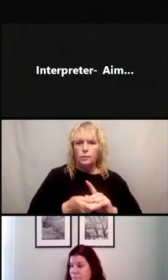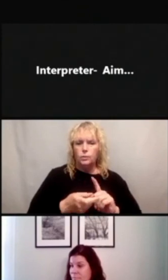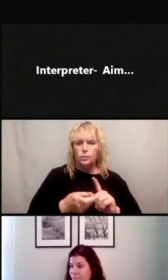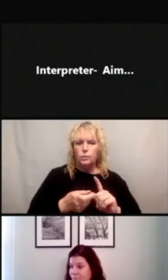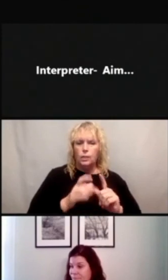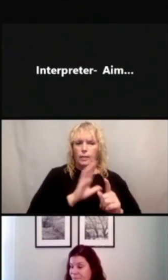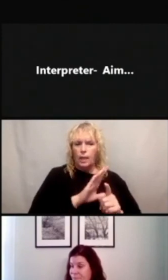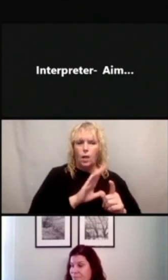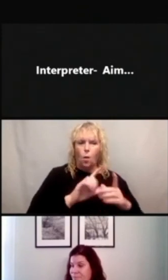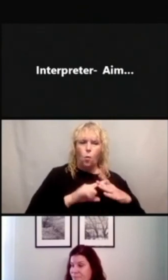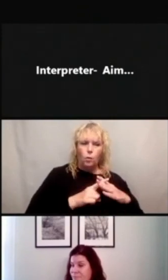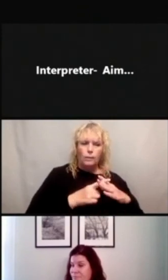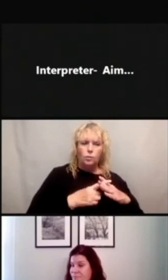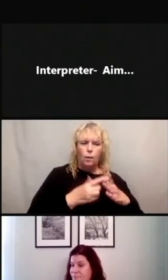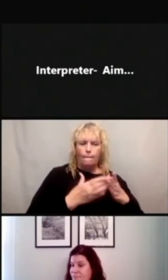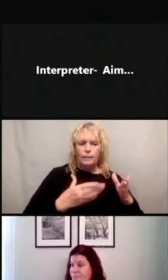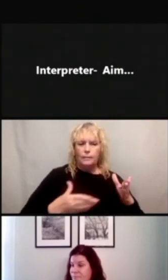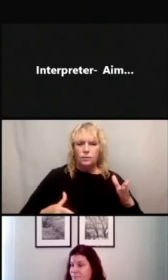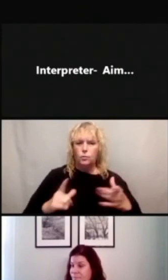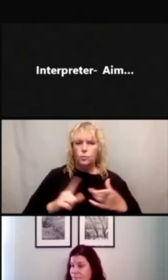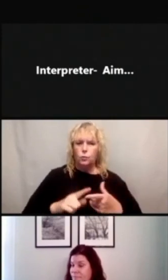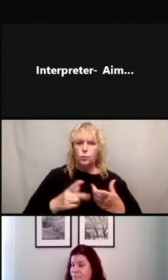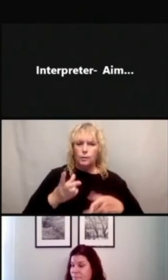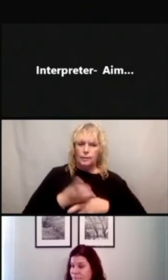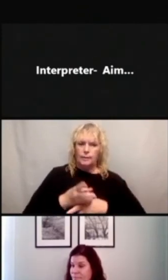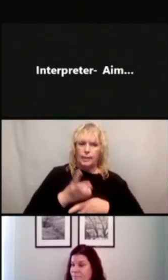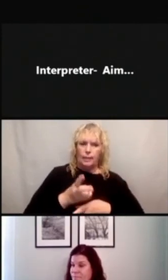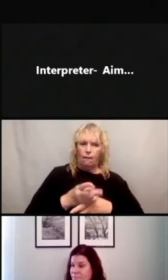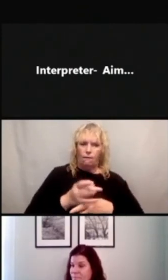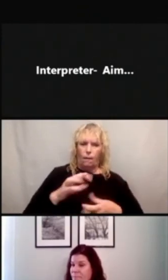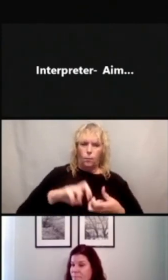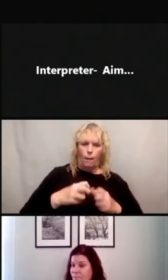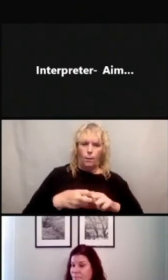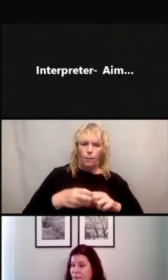materials to treat the problem at the source?